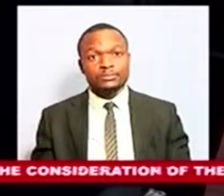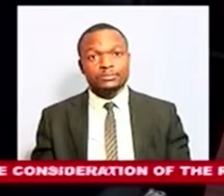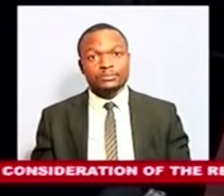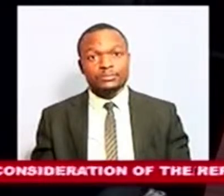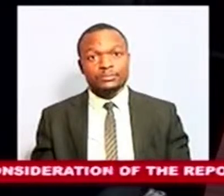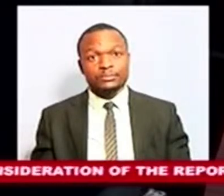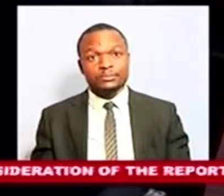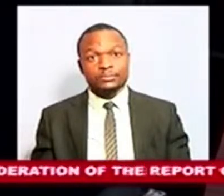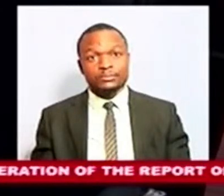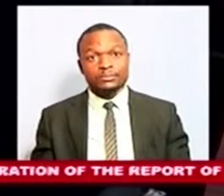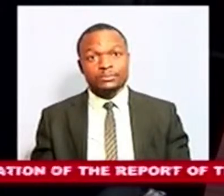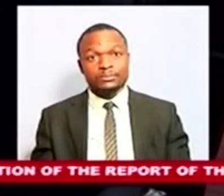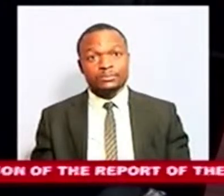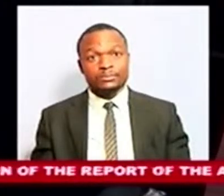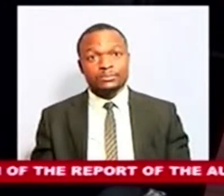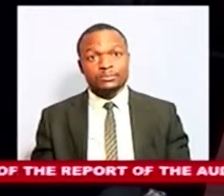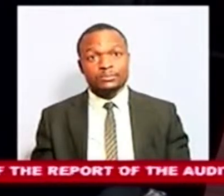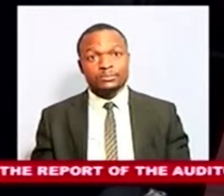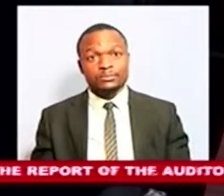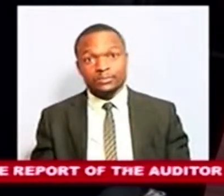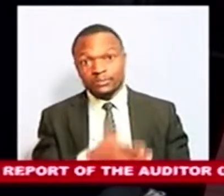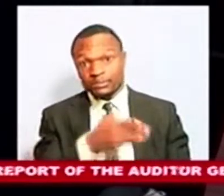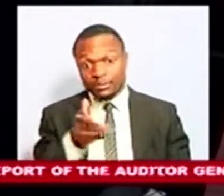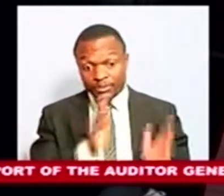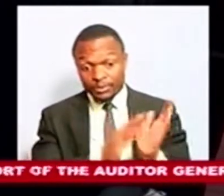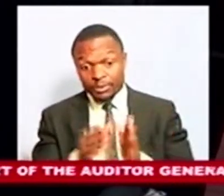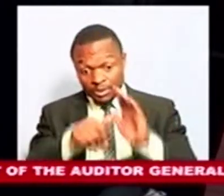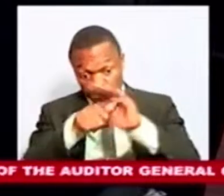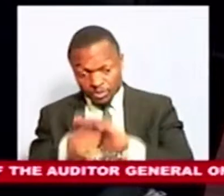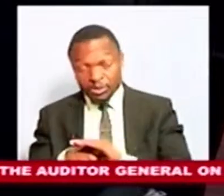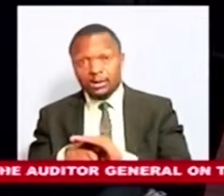default to hide certain pertinent information like